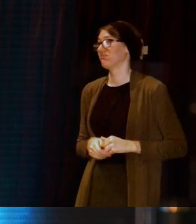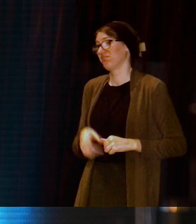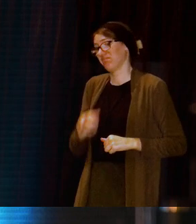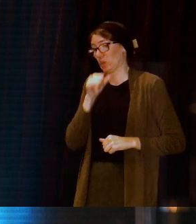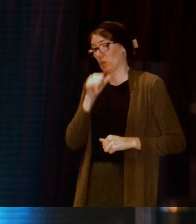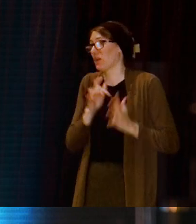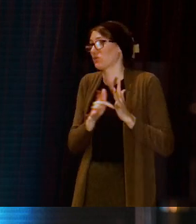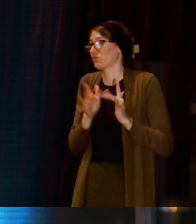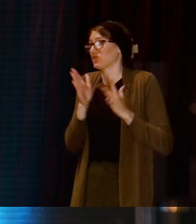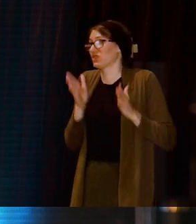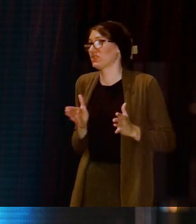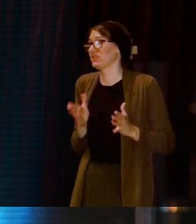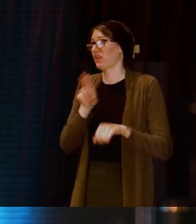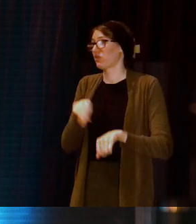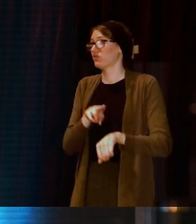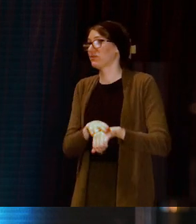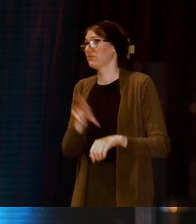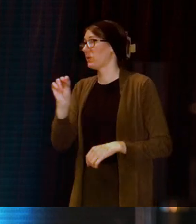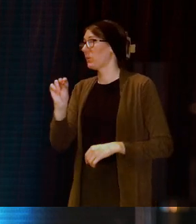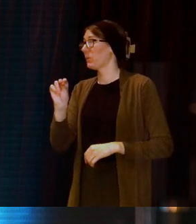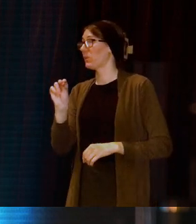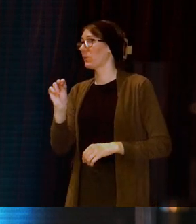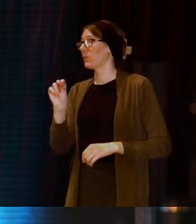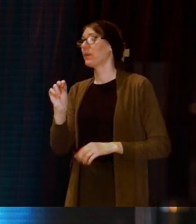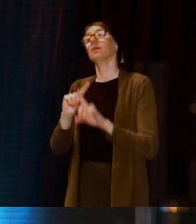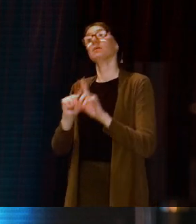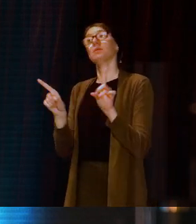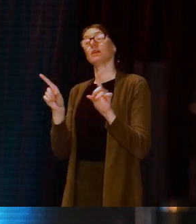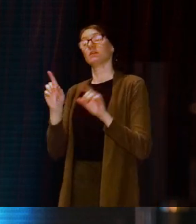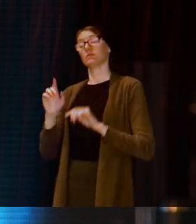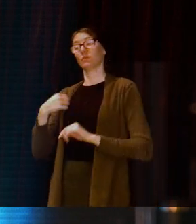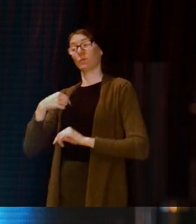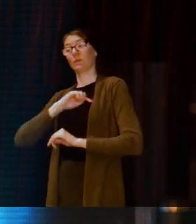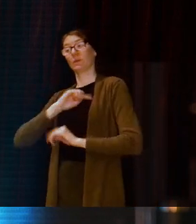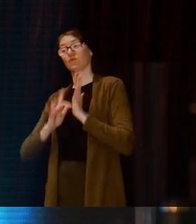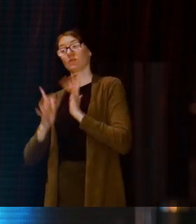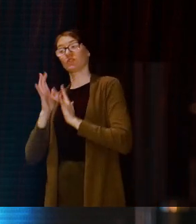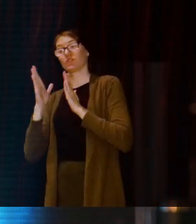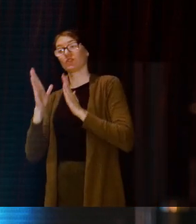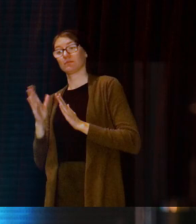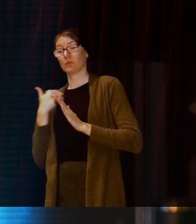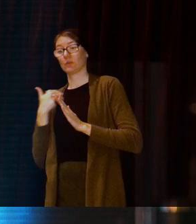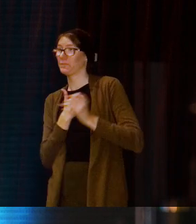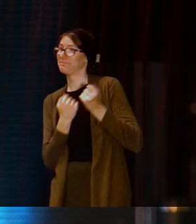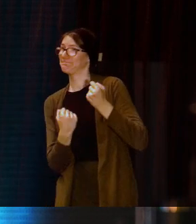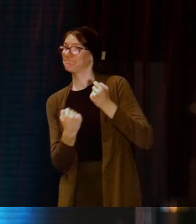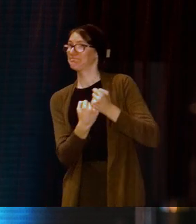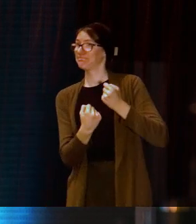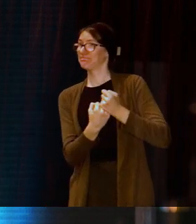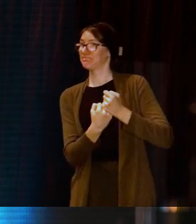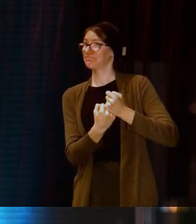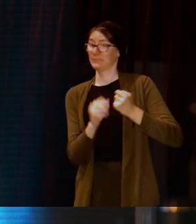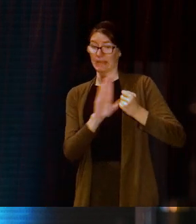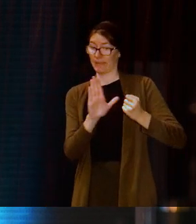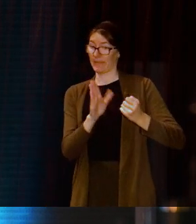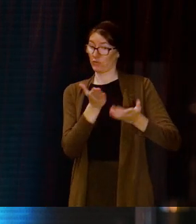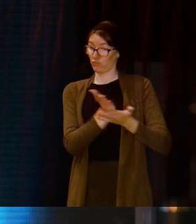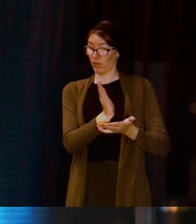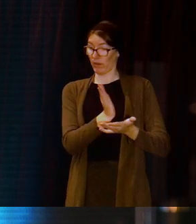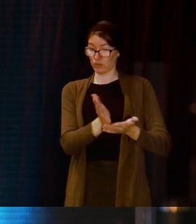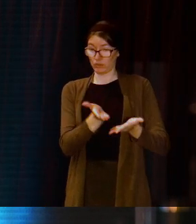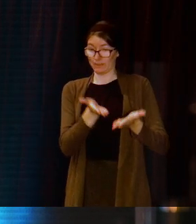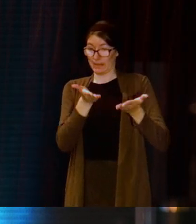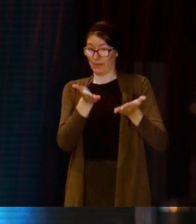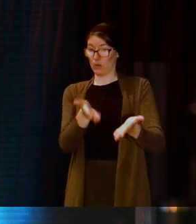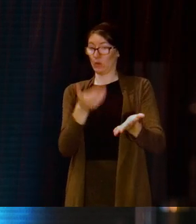not a Christian nation. No. But I will say this, as Christians, we stand with them. We stand with them in their right to exist.